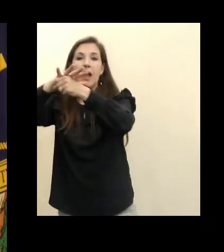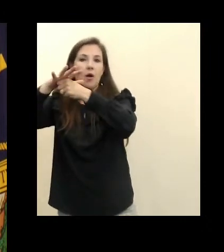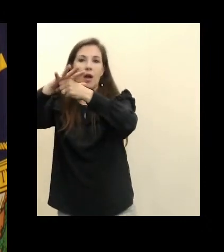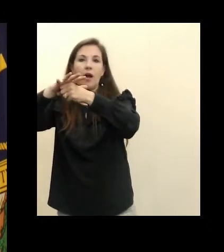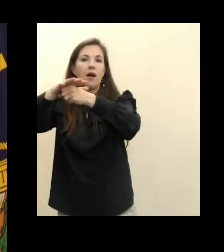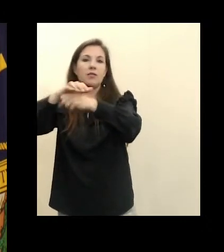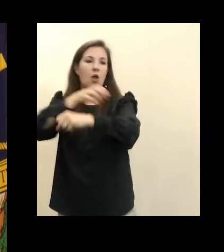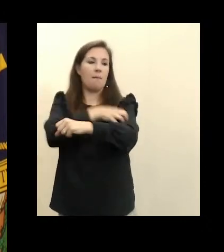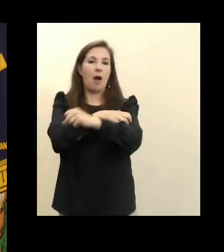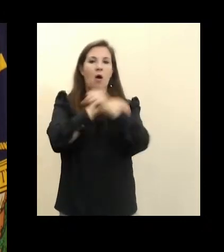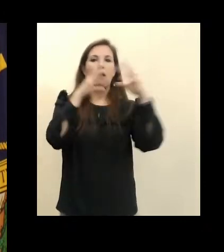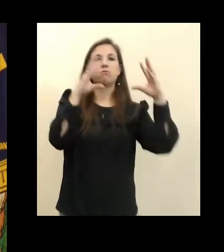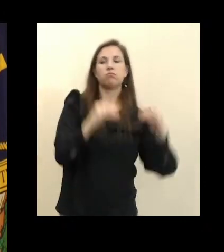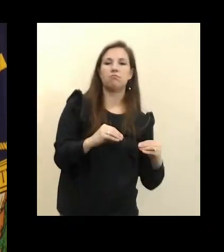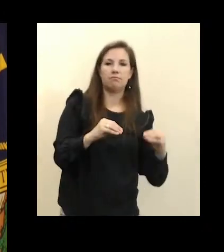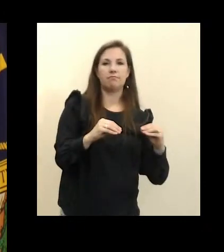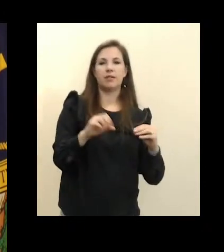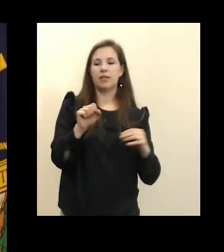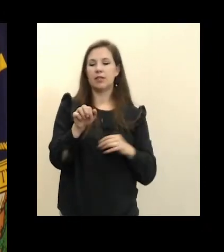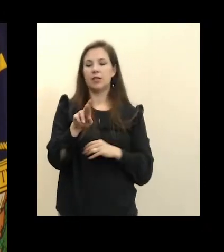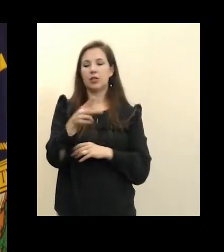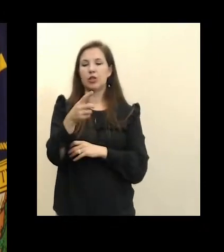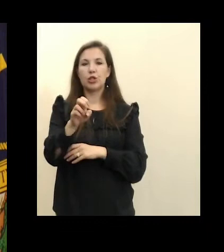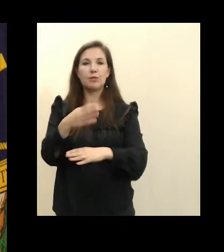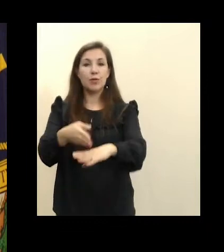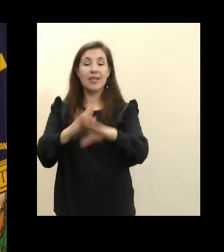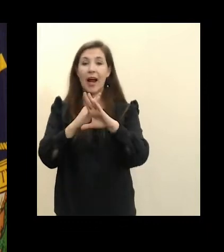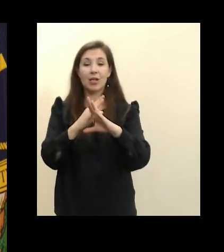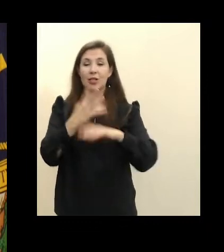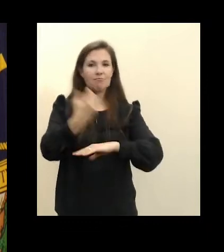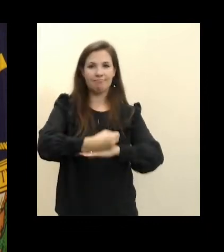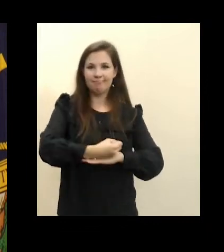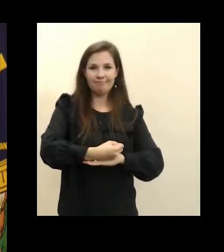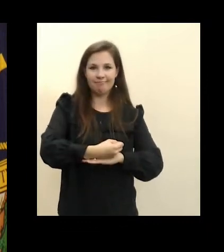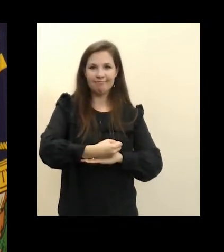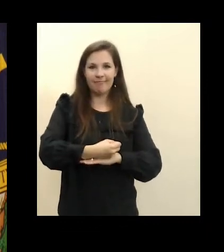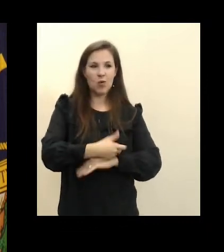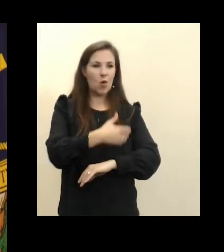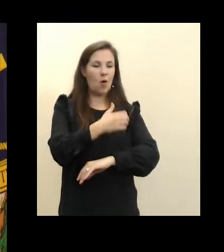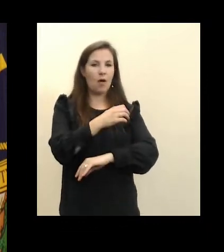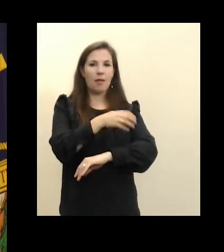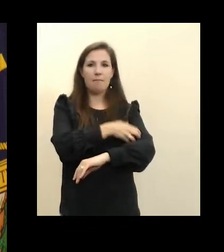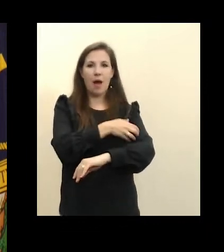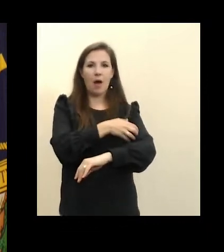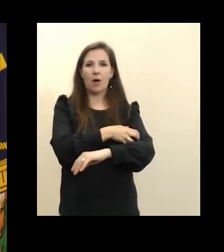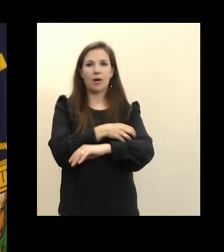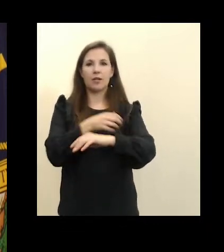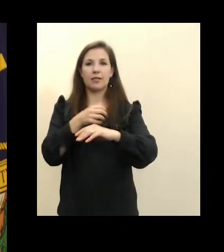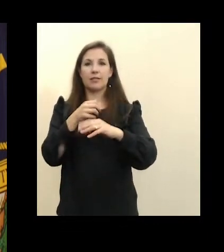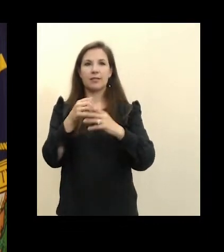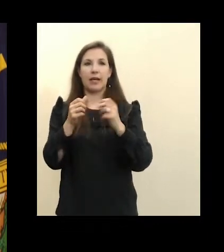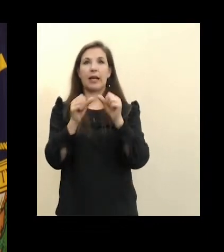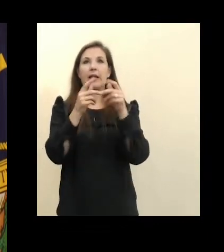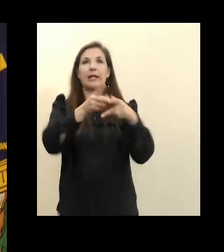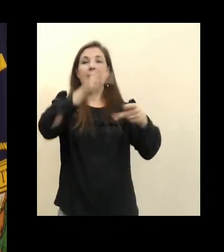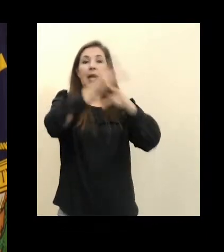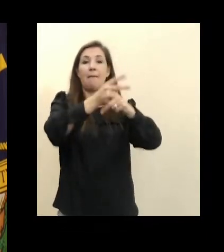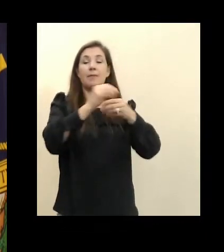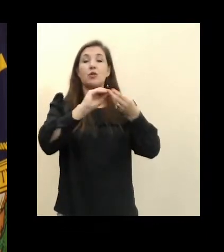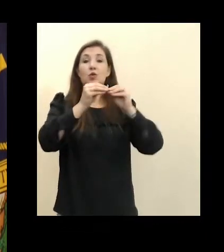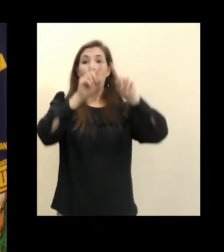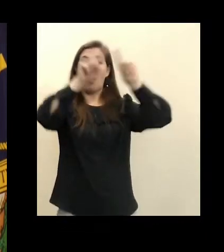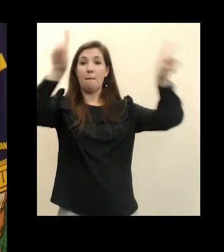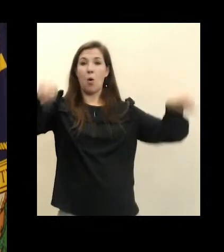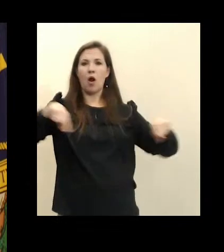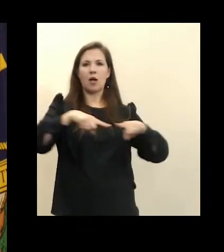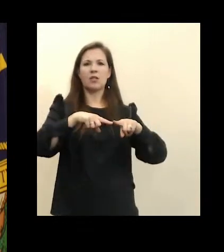and basically the surge protectors of the stadium shut down a lot of stuff so the power didn't burn out the scoreboards.